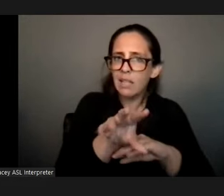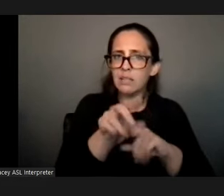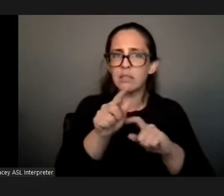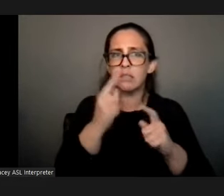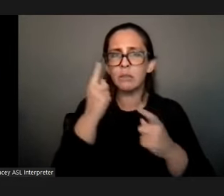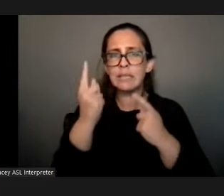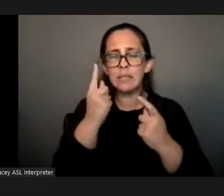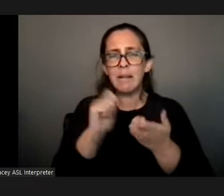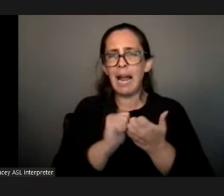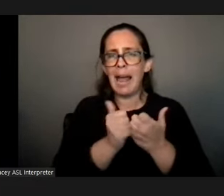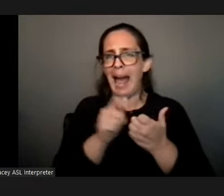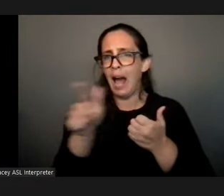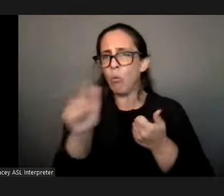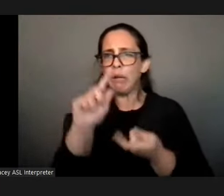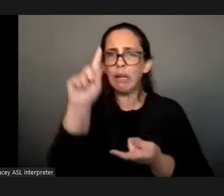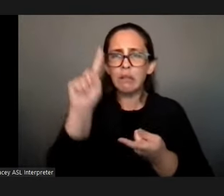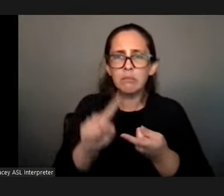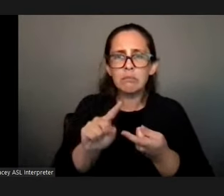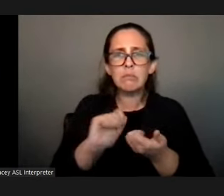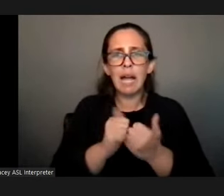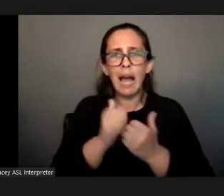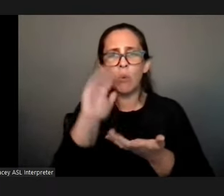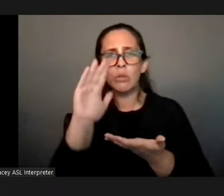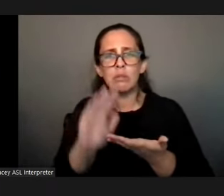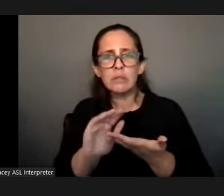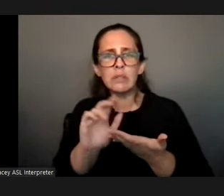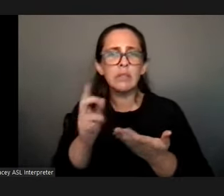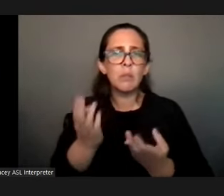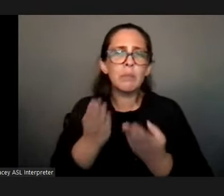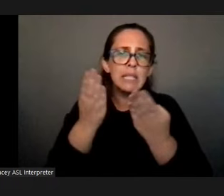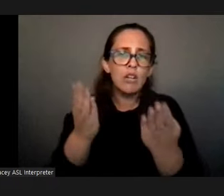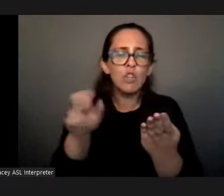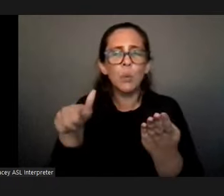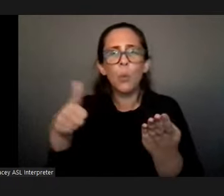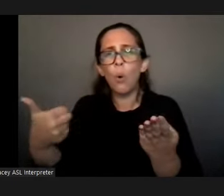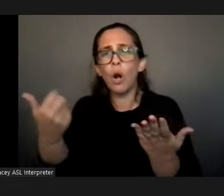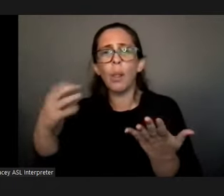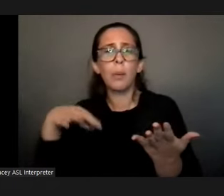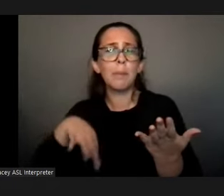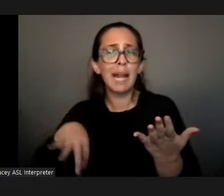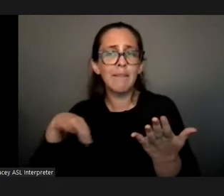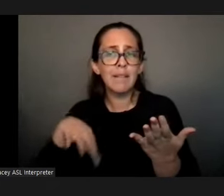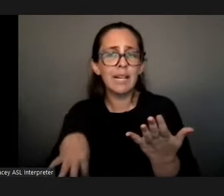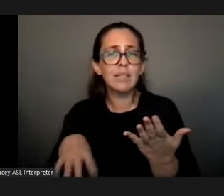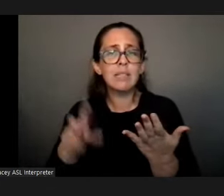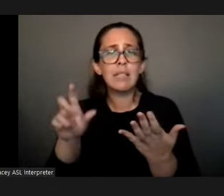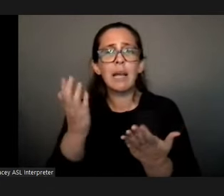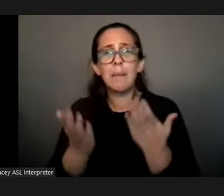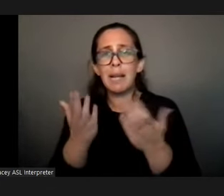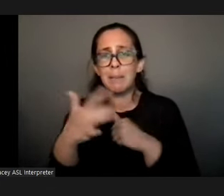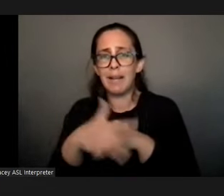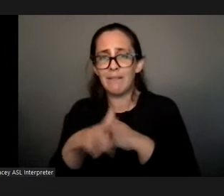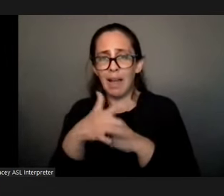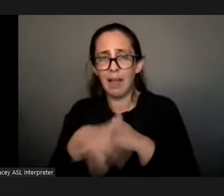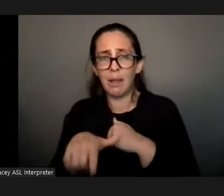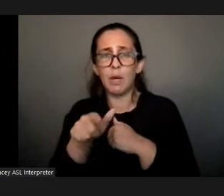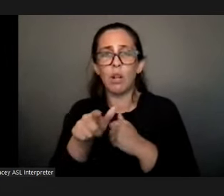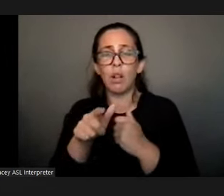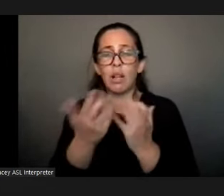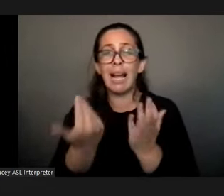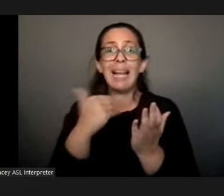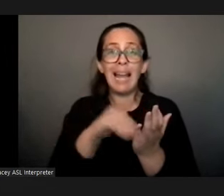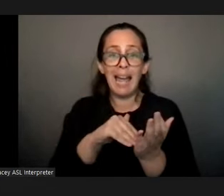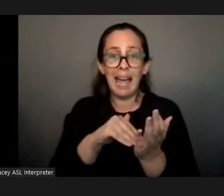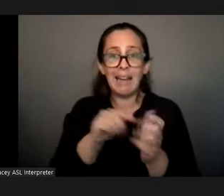mitigations for those adverse effects of the project, as well as potentially offsetting benefits to the affected environmental justice populations. Again,